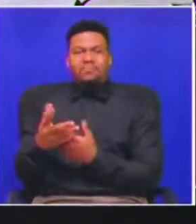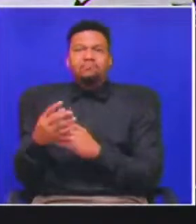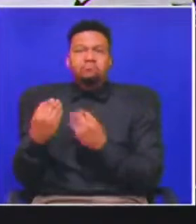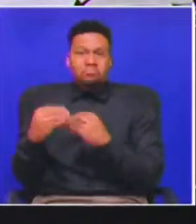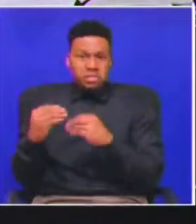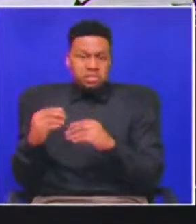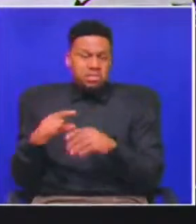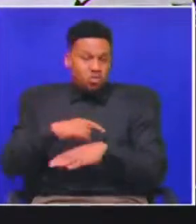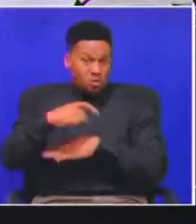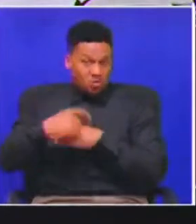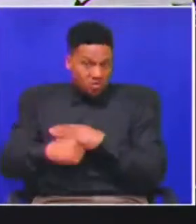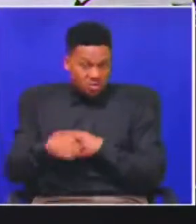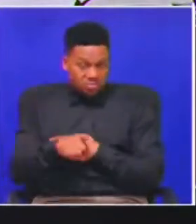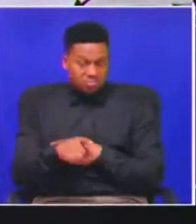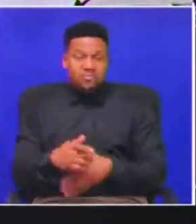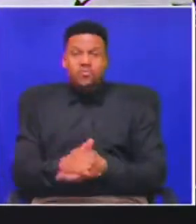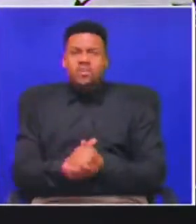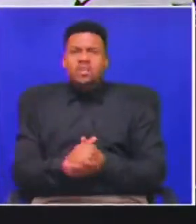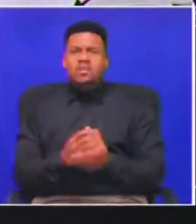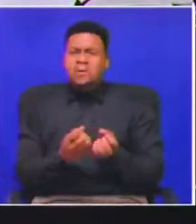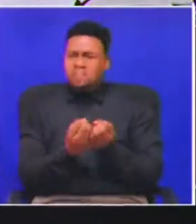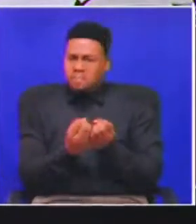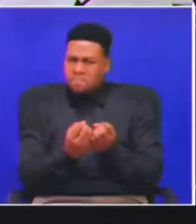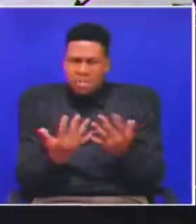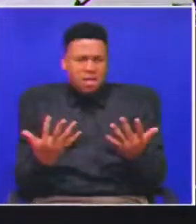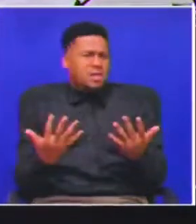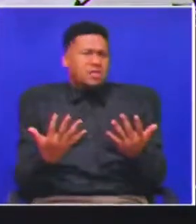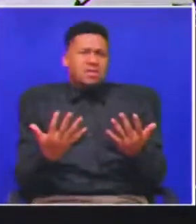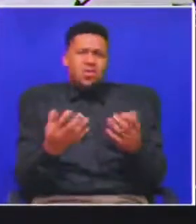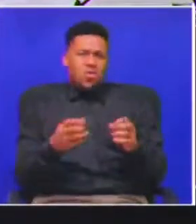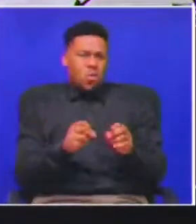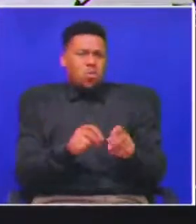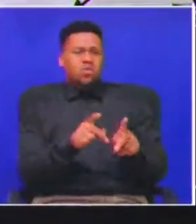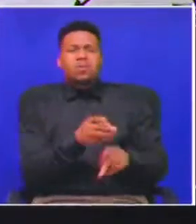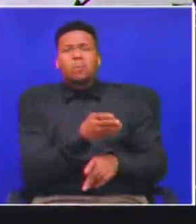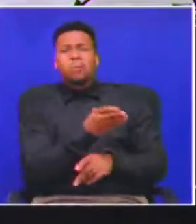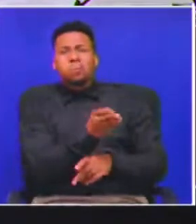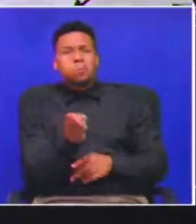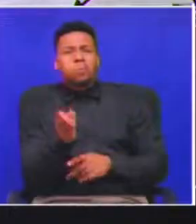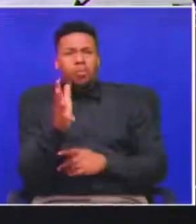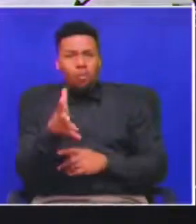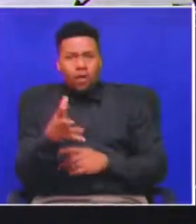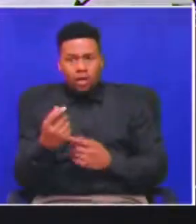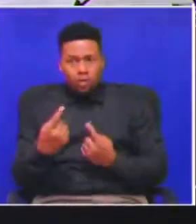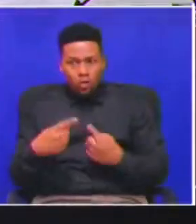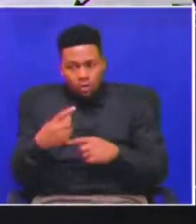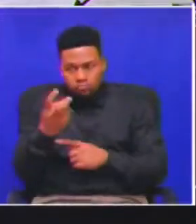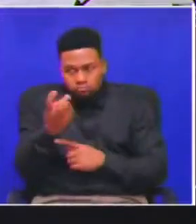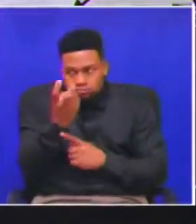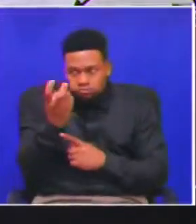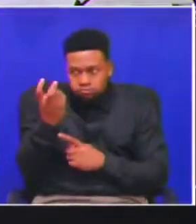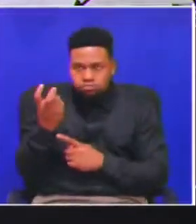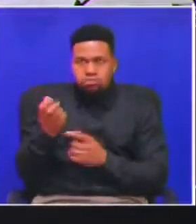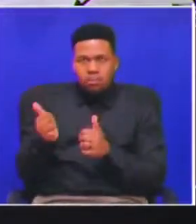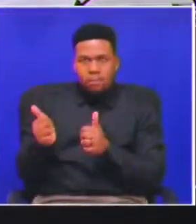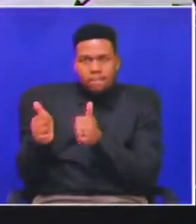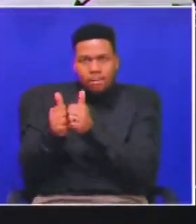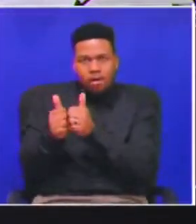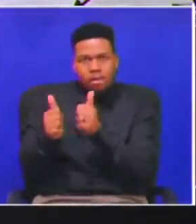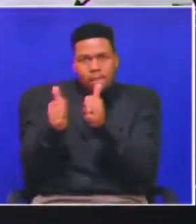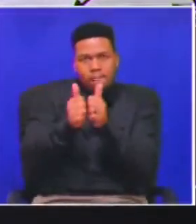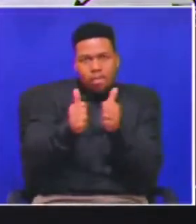in many bilateral opportunities and seek partnerships, and I do believe achieve